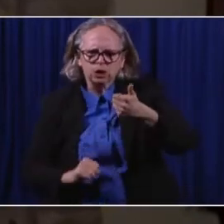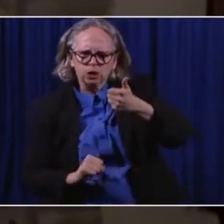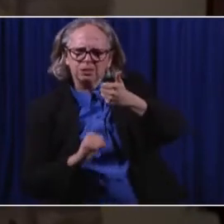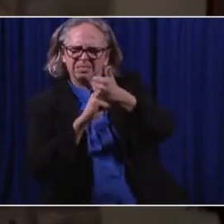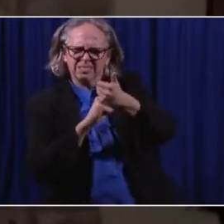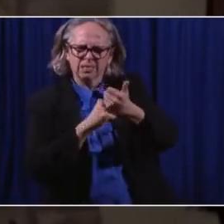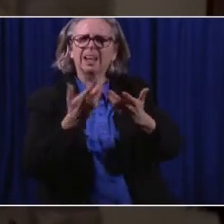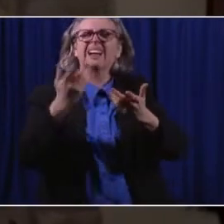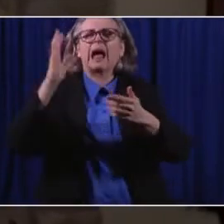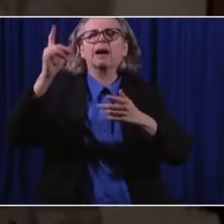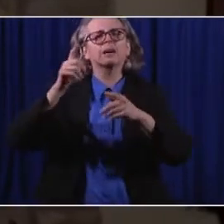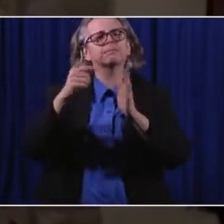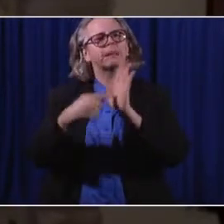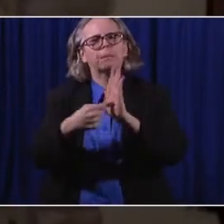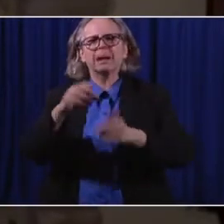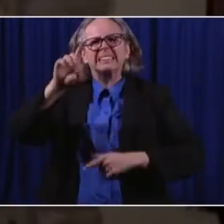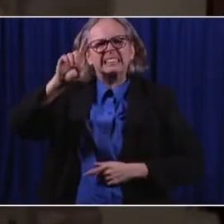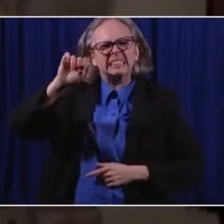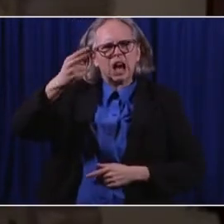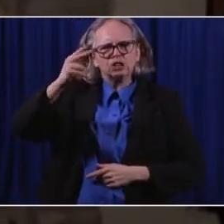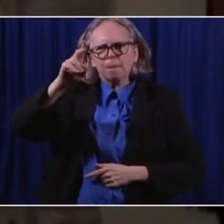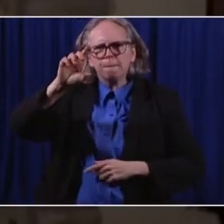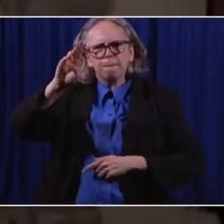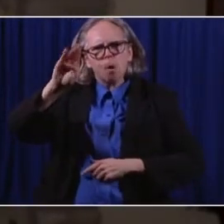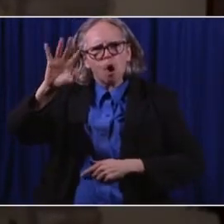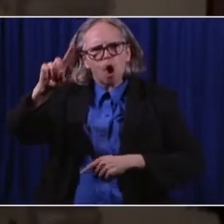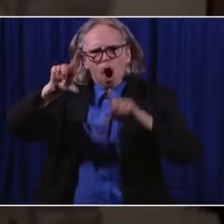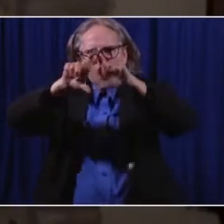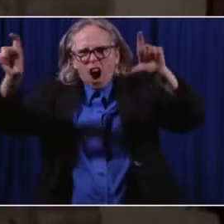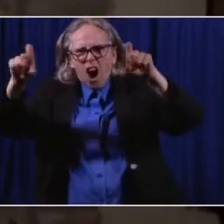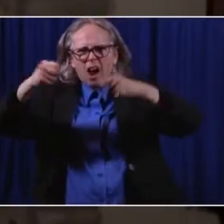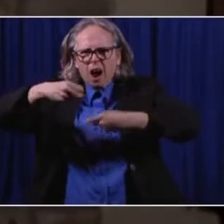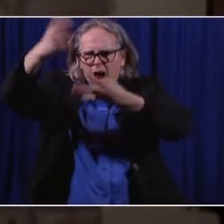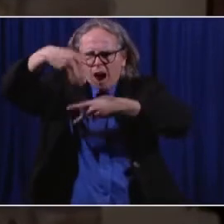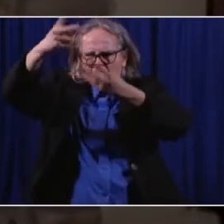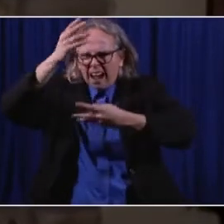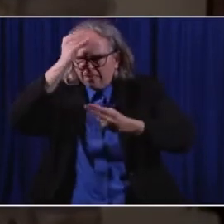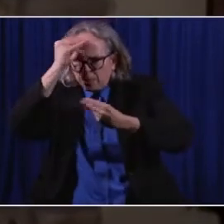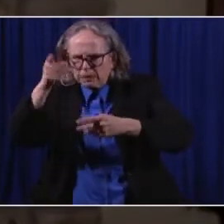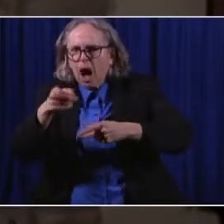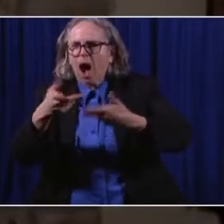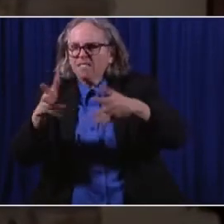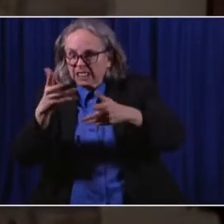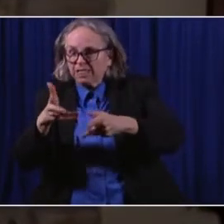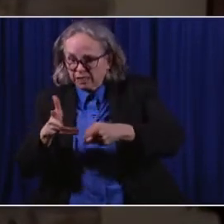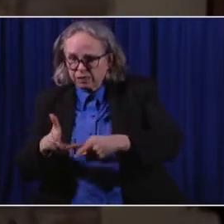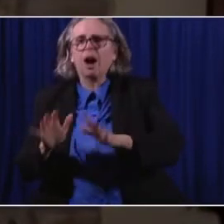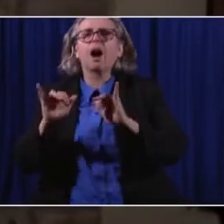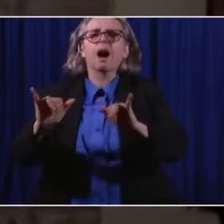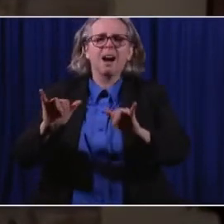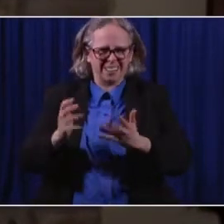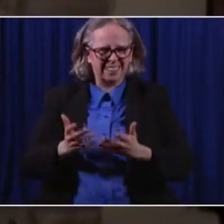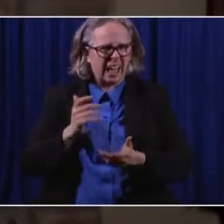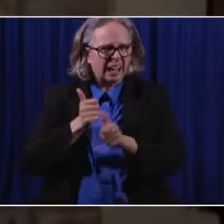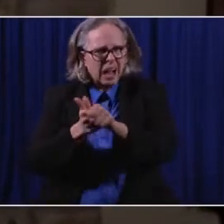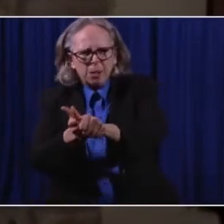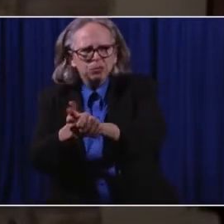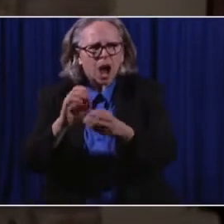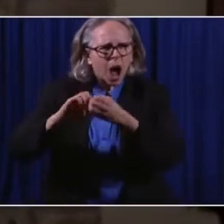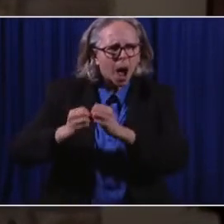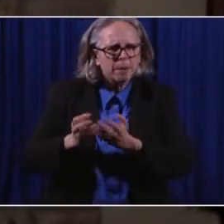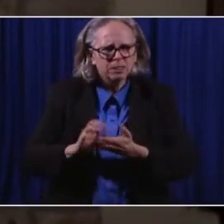So we're asking 24 hours to get it in, 24 hours after that to get it reported. Now we know that that's